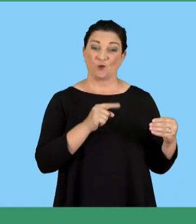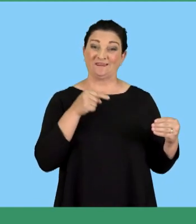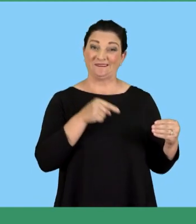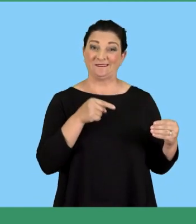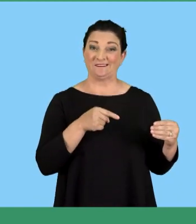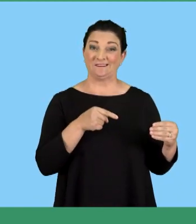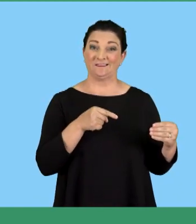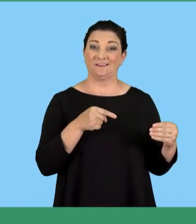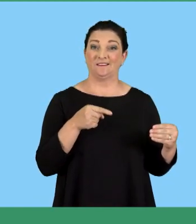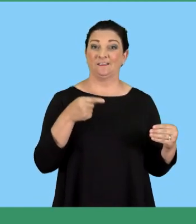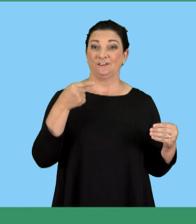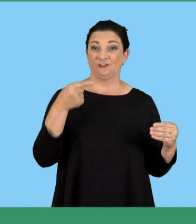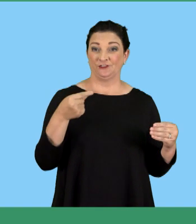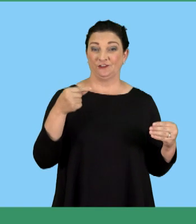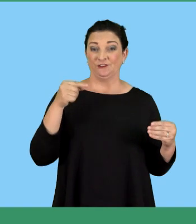GE